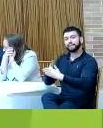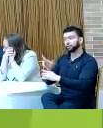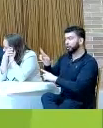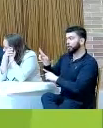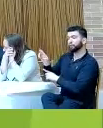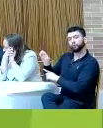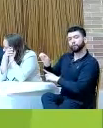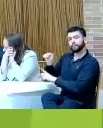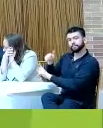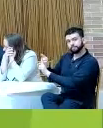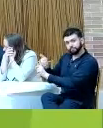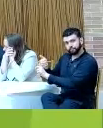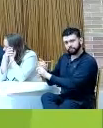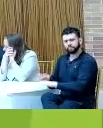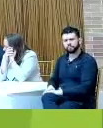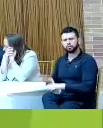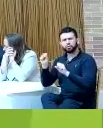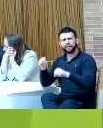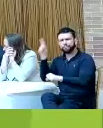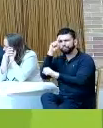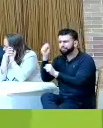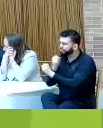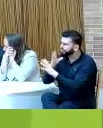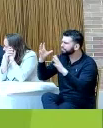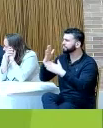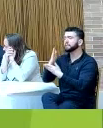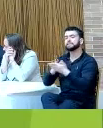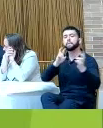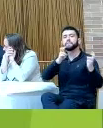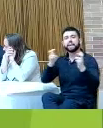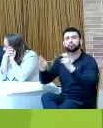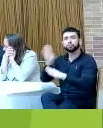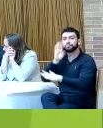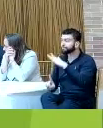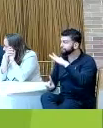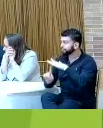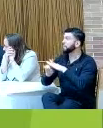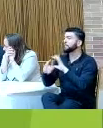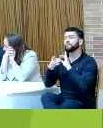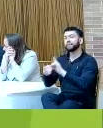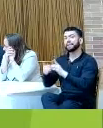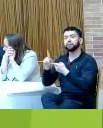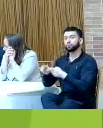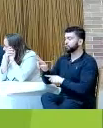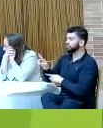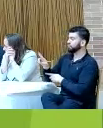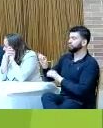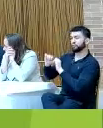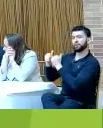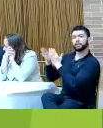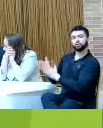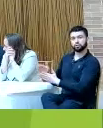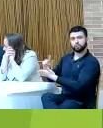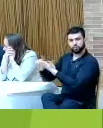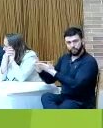and sort of illustrate some of the issues that may arise in the context of realtor um discrimination